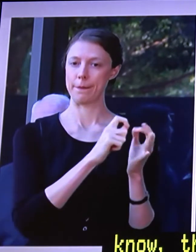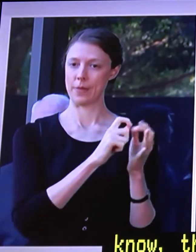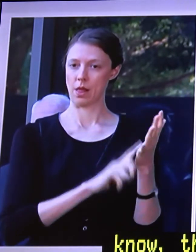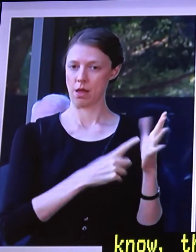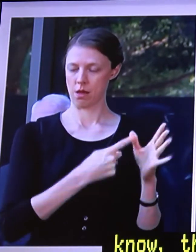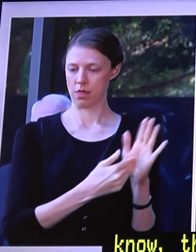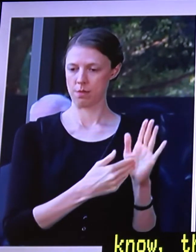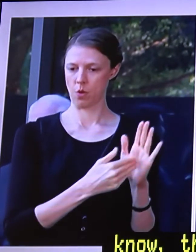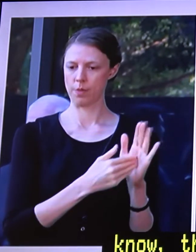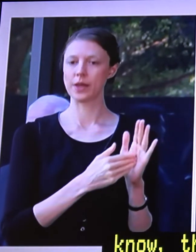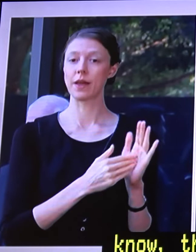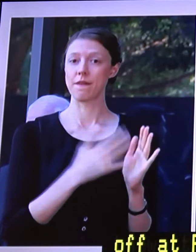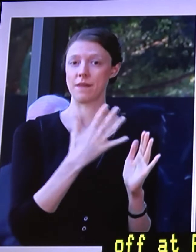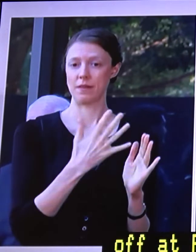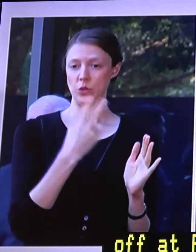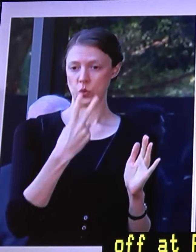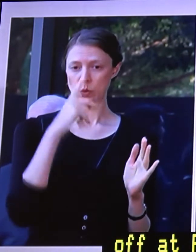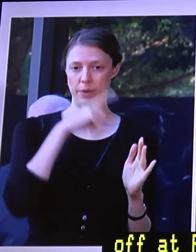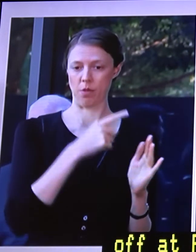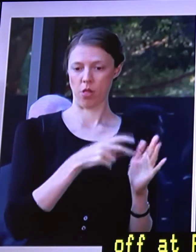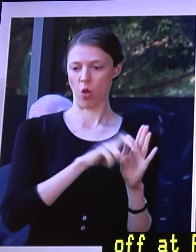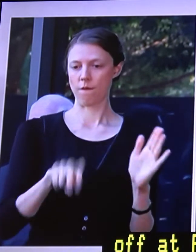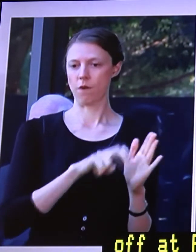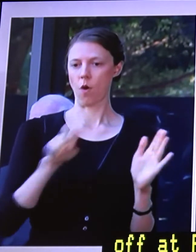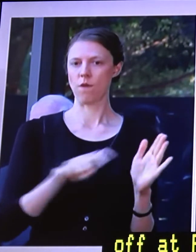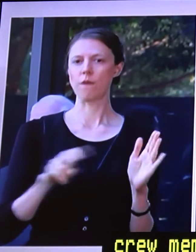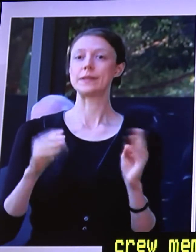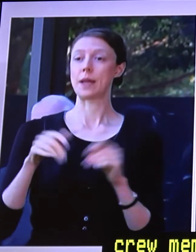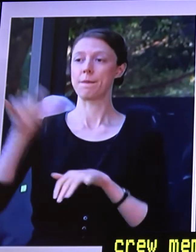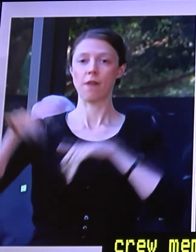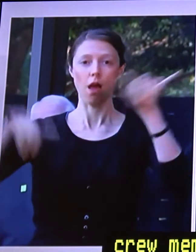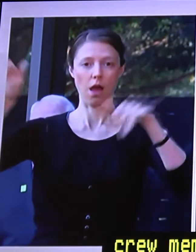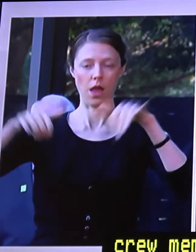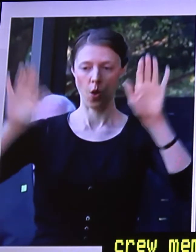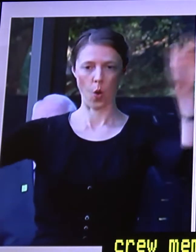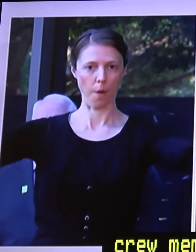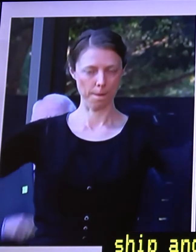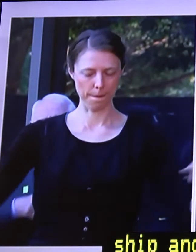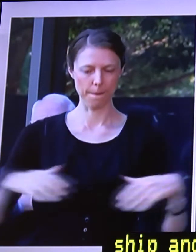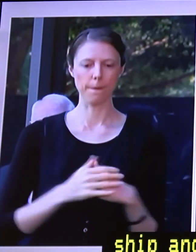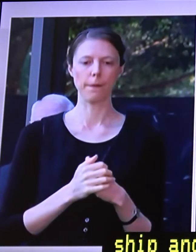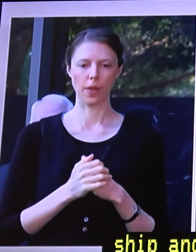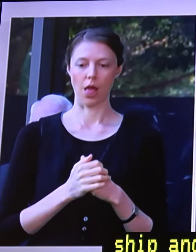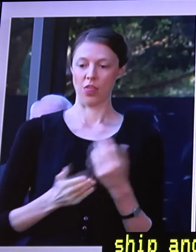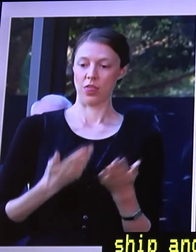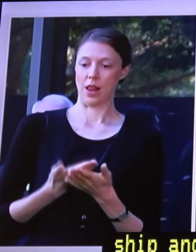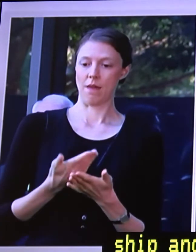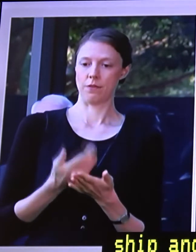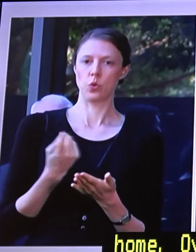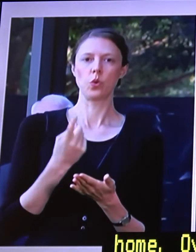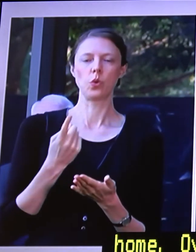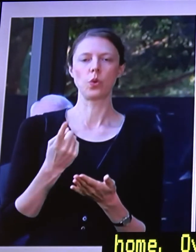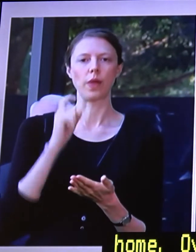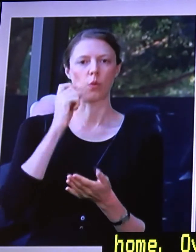ship and a number have already flown home. Over the next 3 days, the balance of that 57 will be repatriated back to their